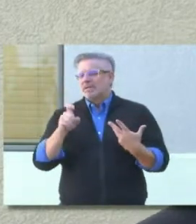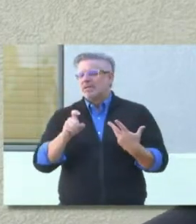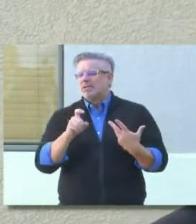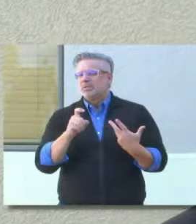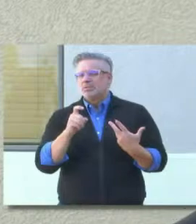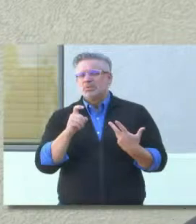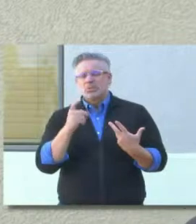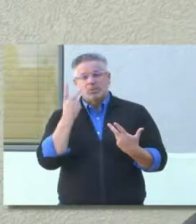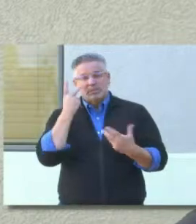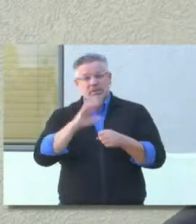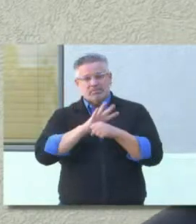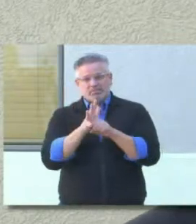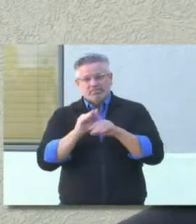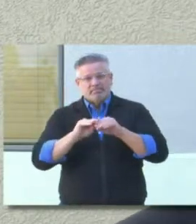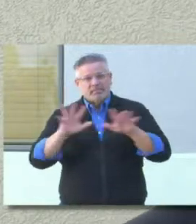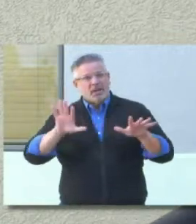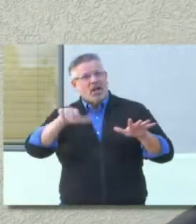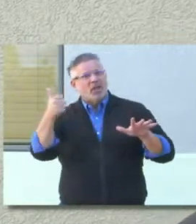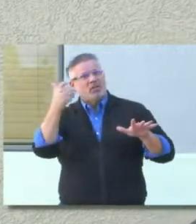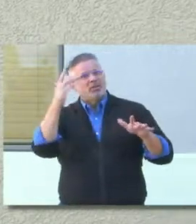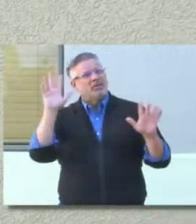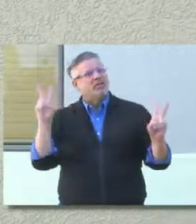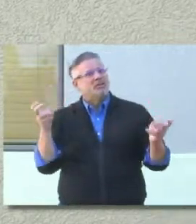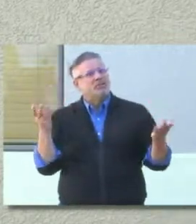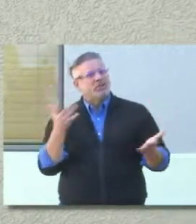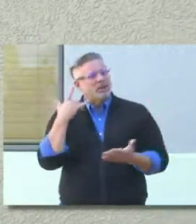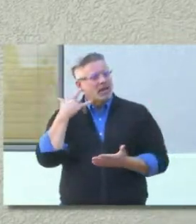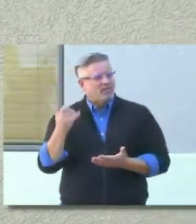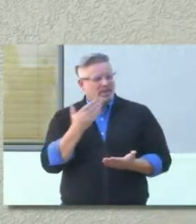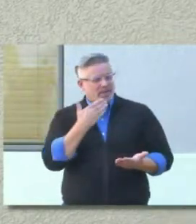address the pandemic and other issues here in California. Thank you.